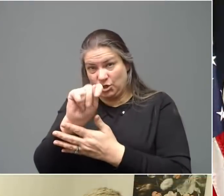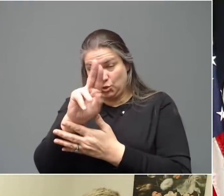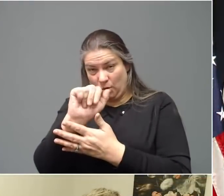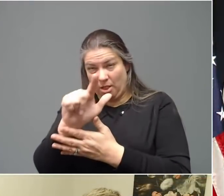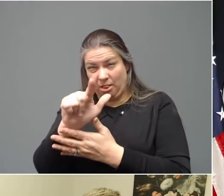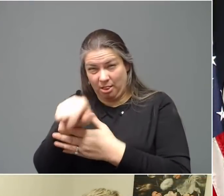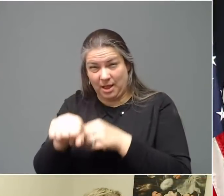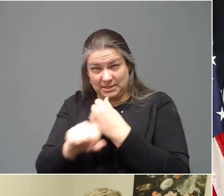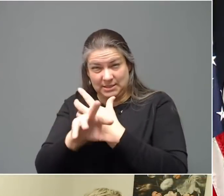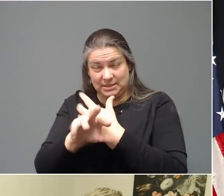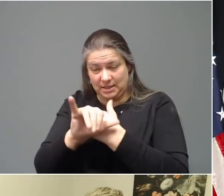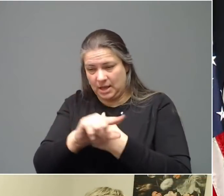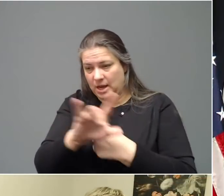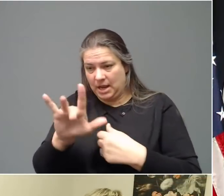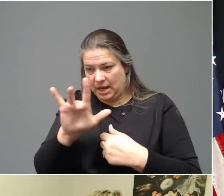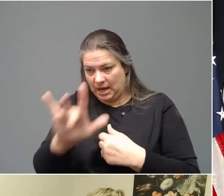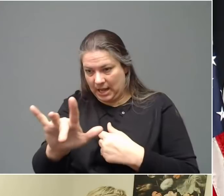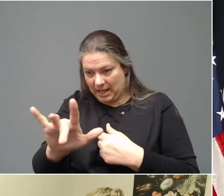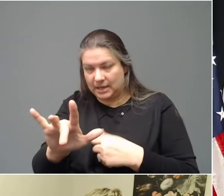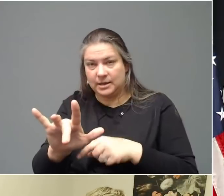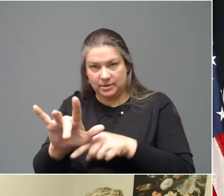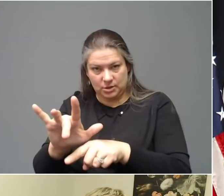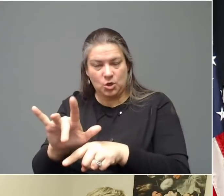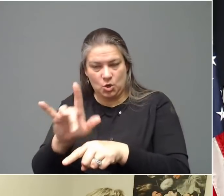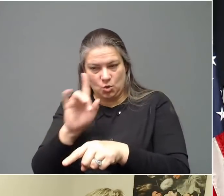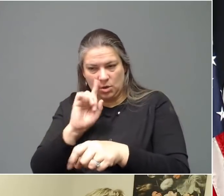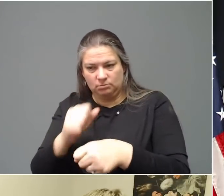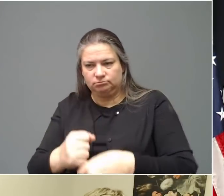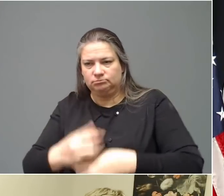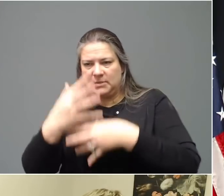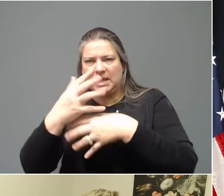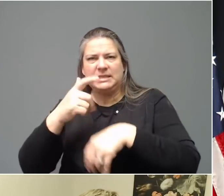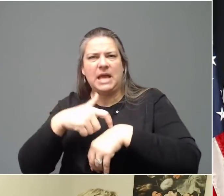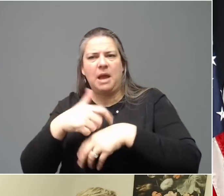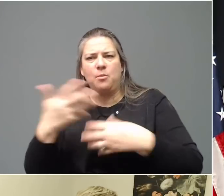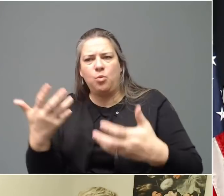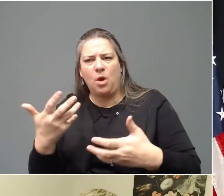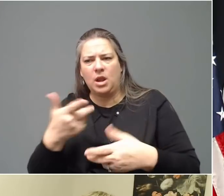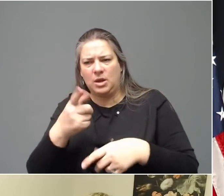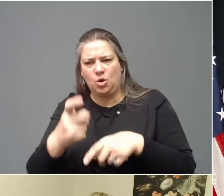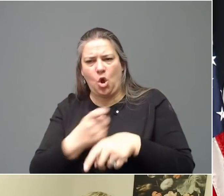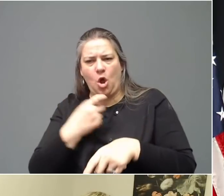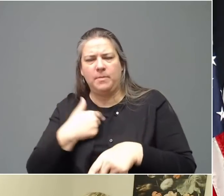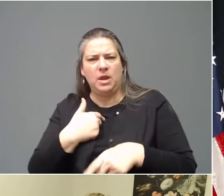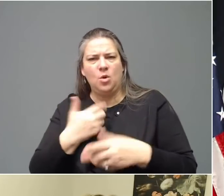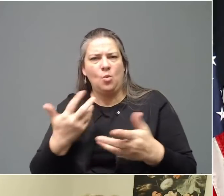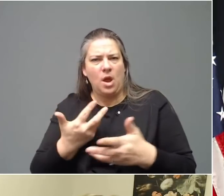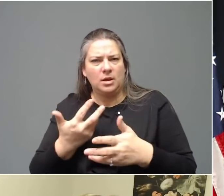and get a time set up to have someone call you from the unemployment insurance office.